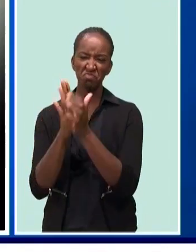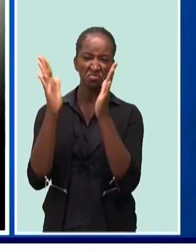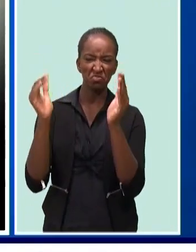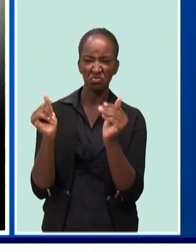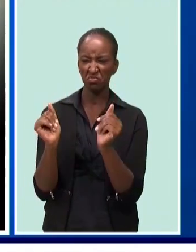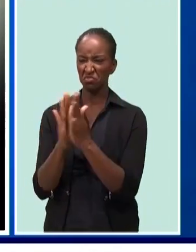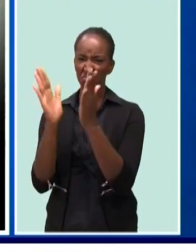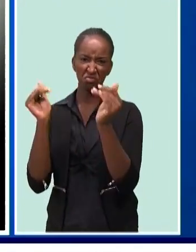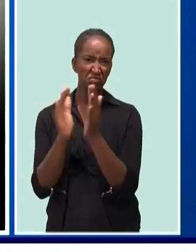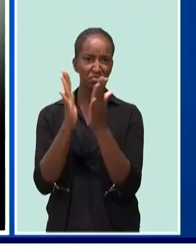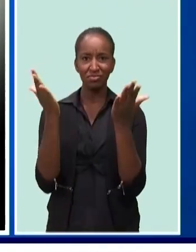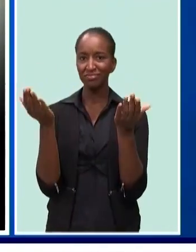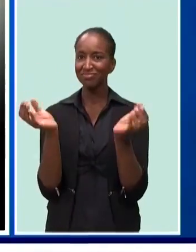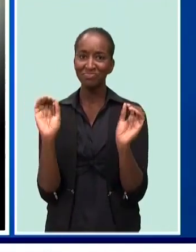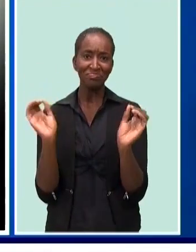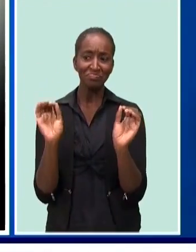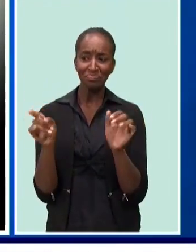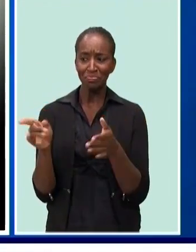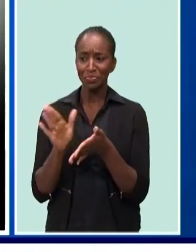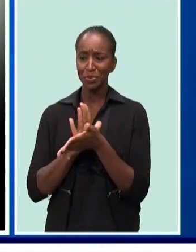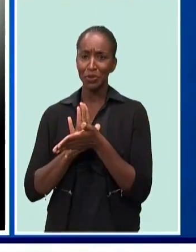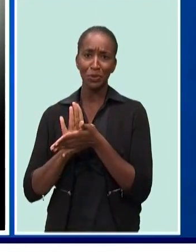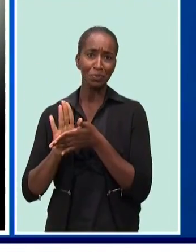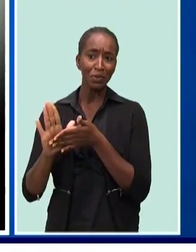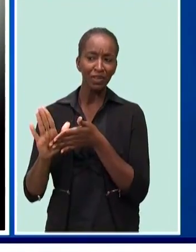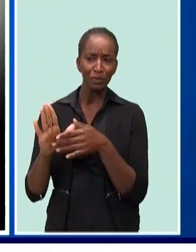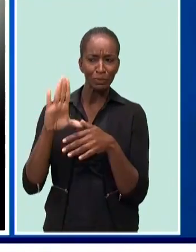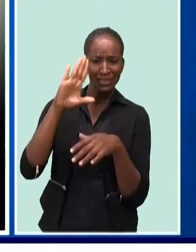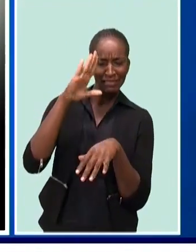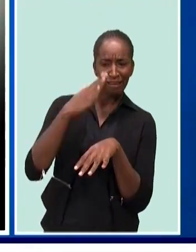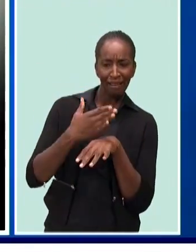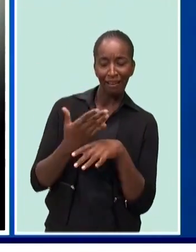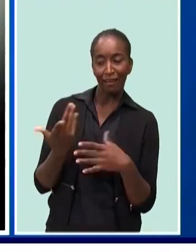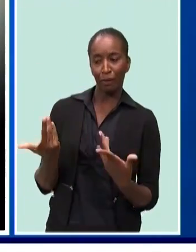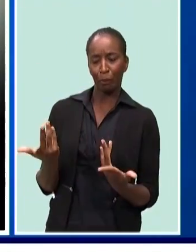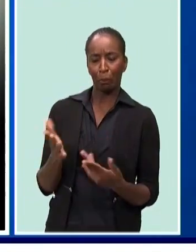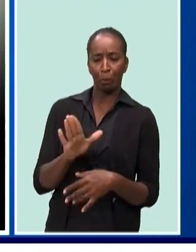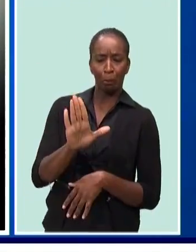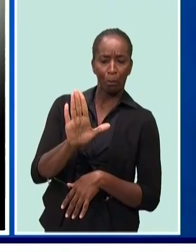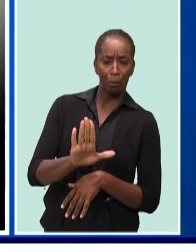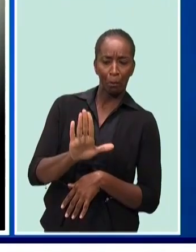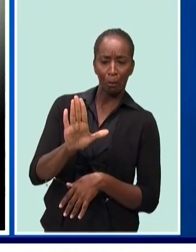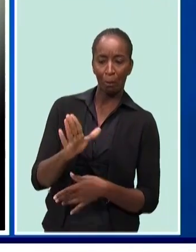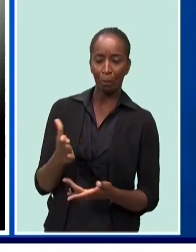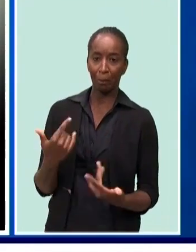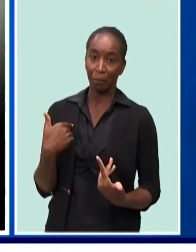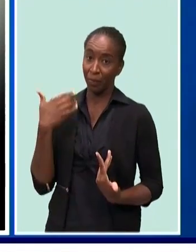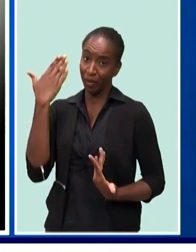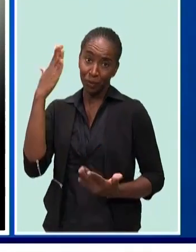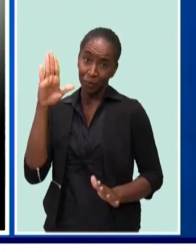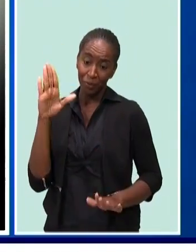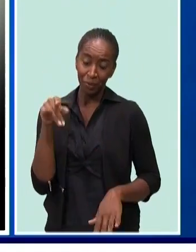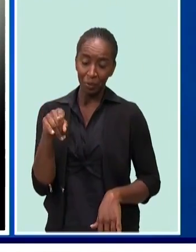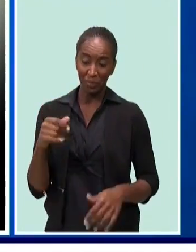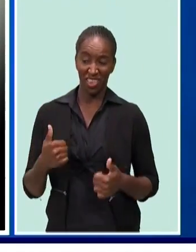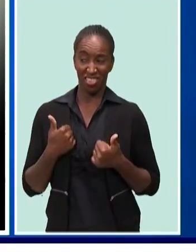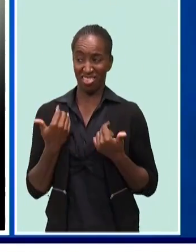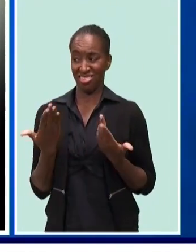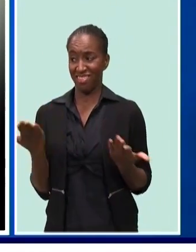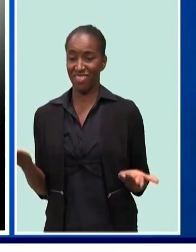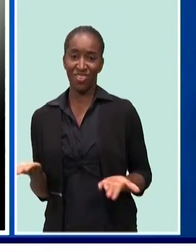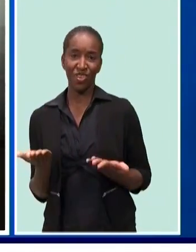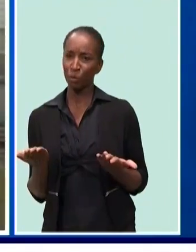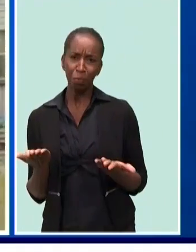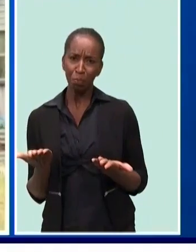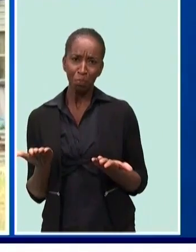She was a nice person. I don't know much about the son because he didn't even live up here. He come up here and